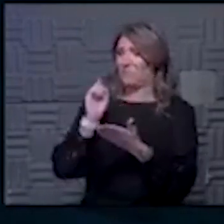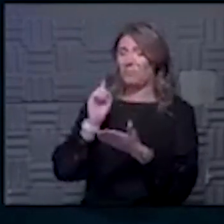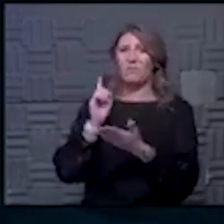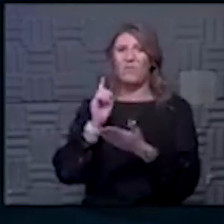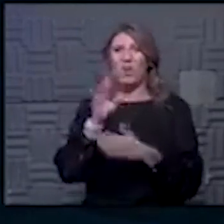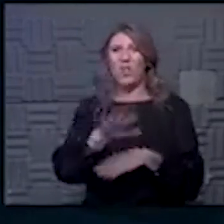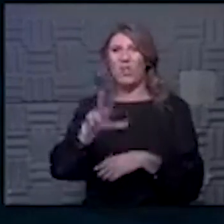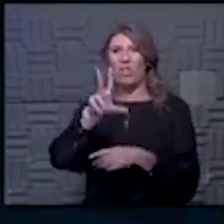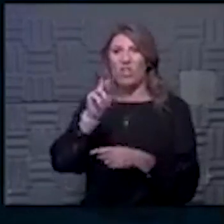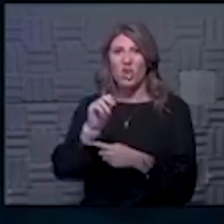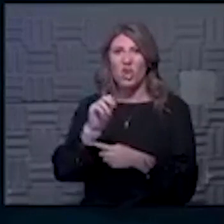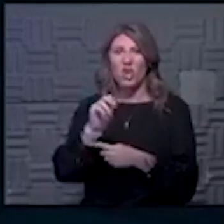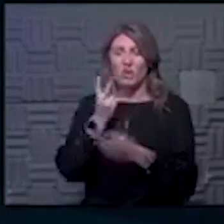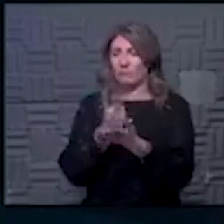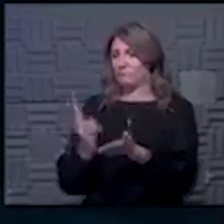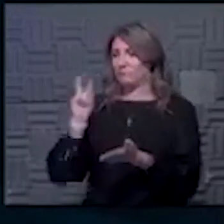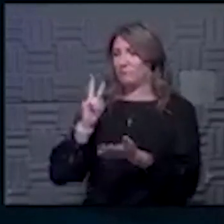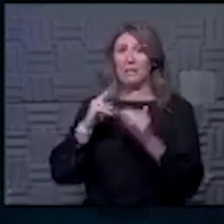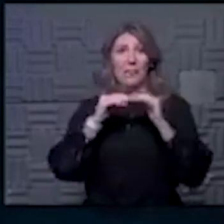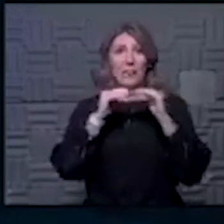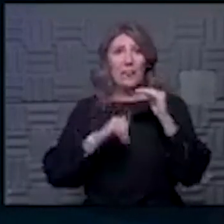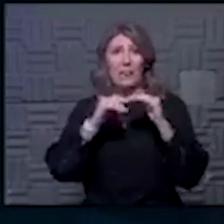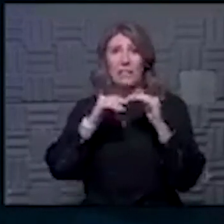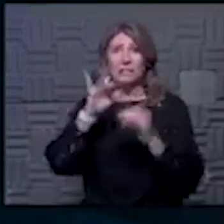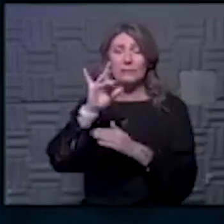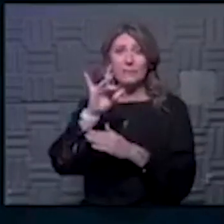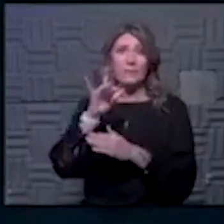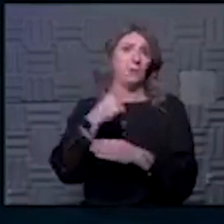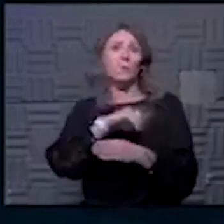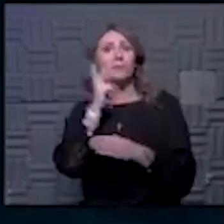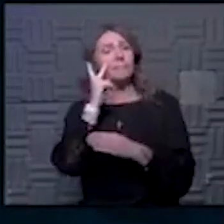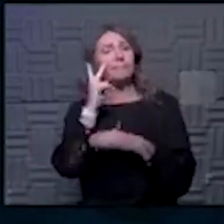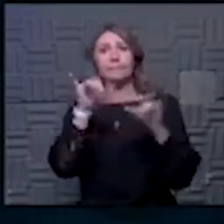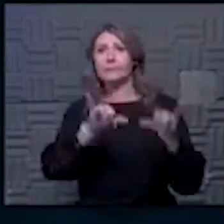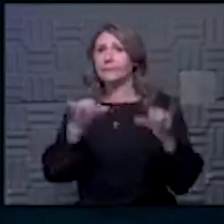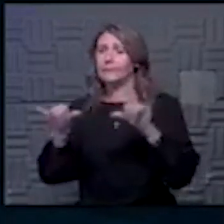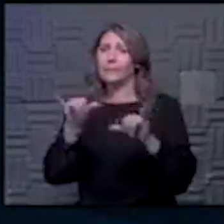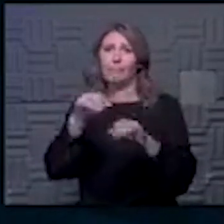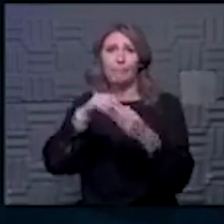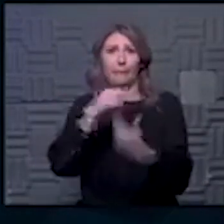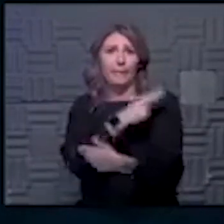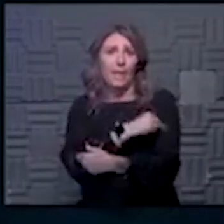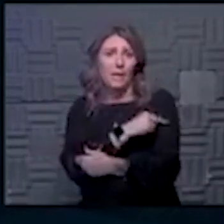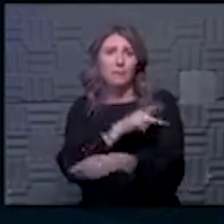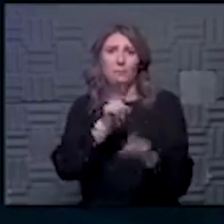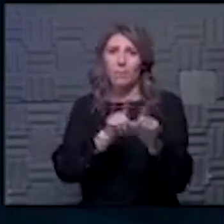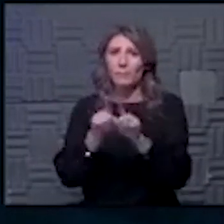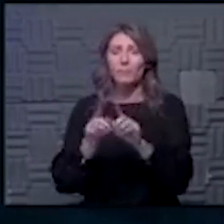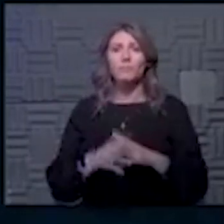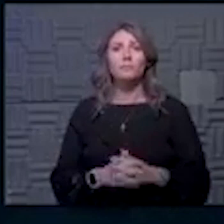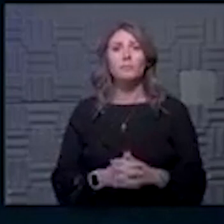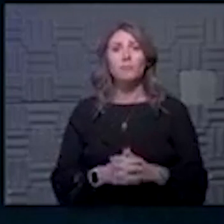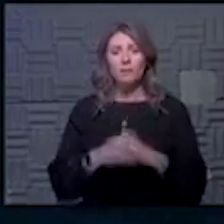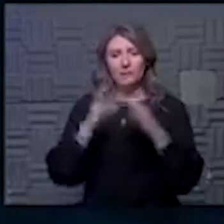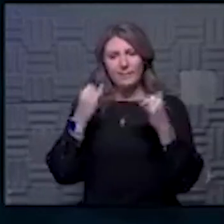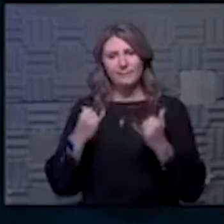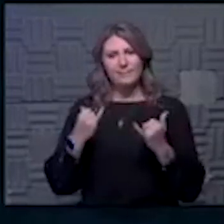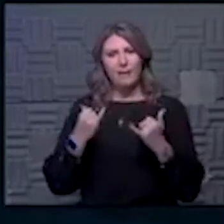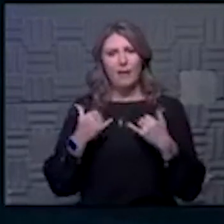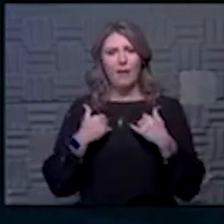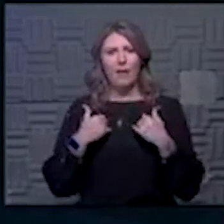the week prior to that less than 25. And we see the same thing in the hospital as well. Today we